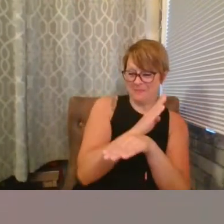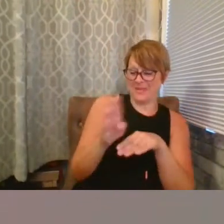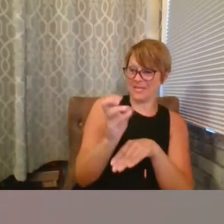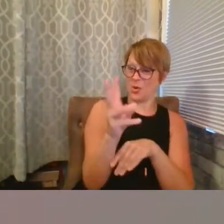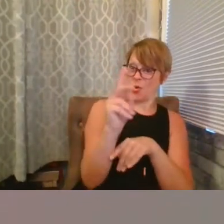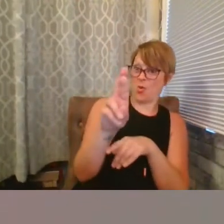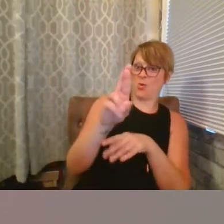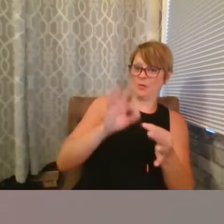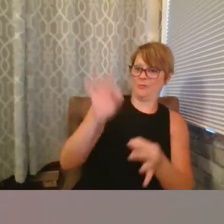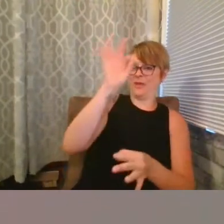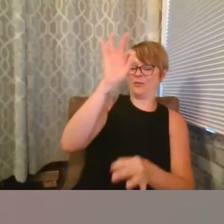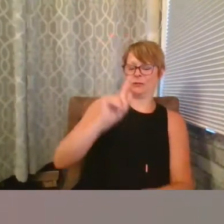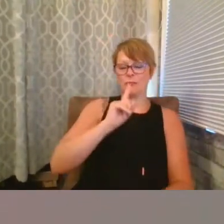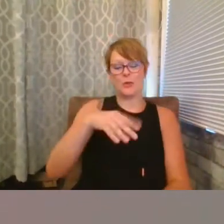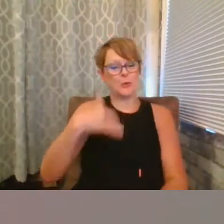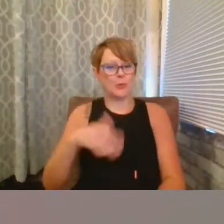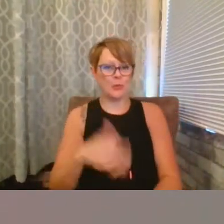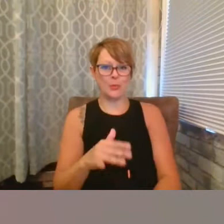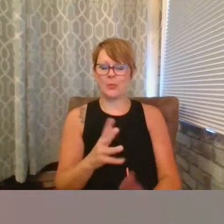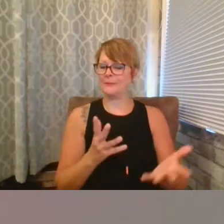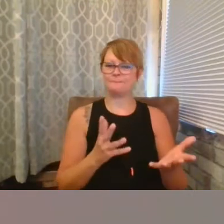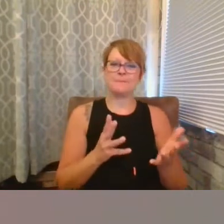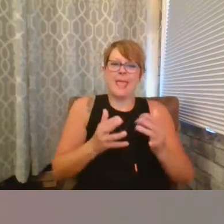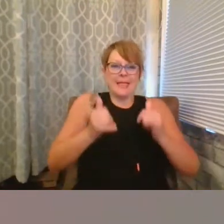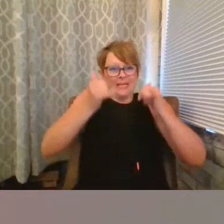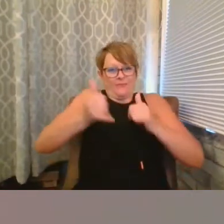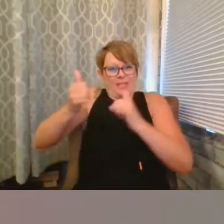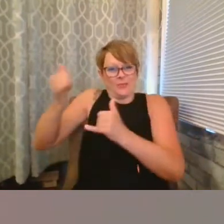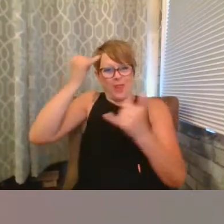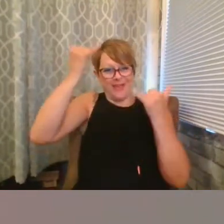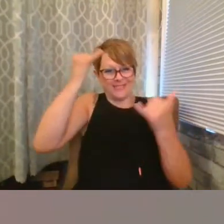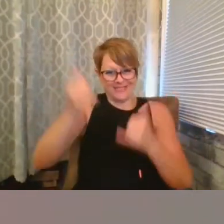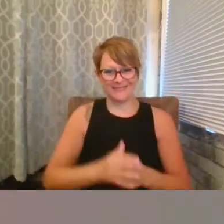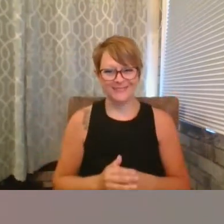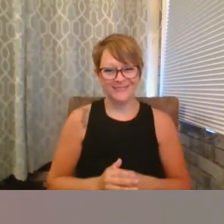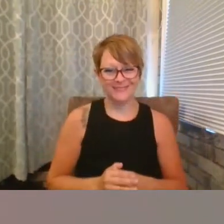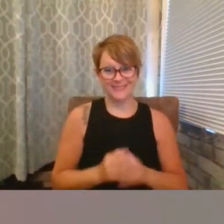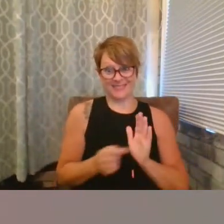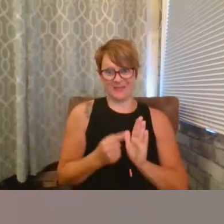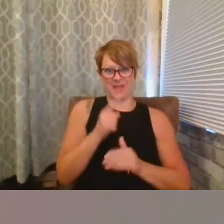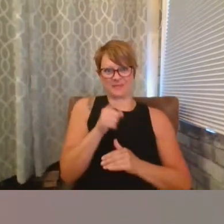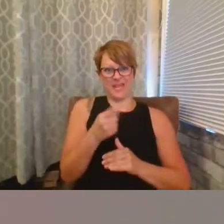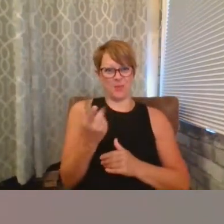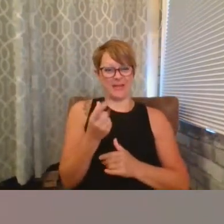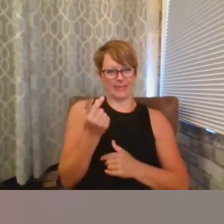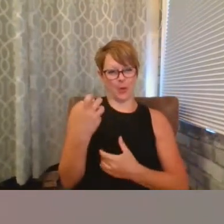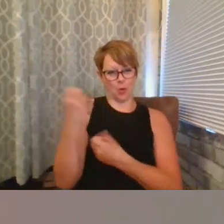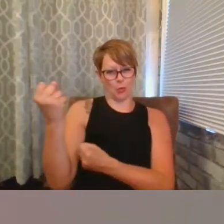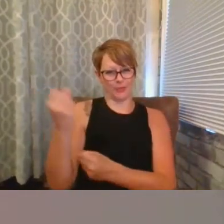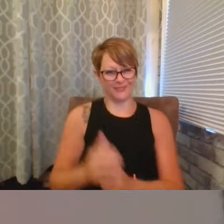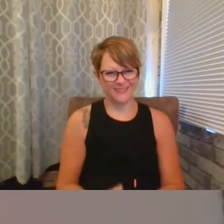very innovative individual ideas. Sometimes all it needs is that courage. So